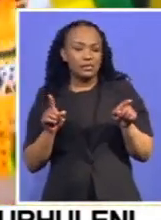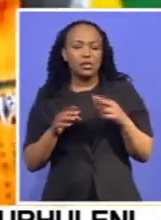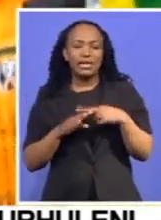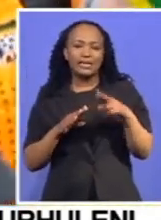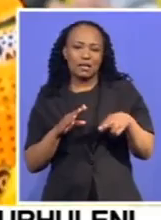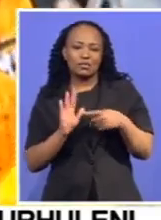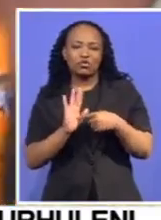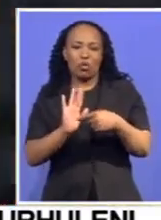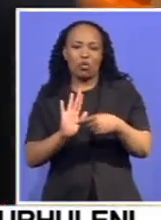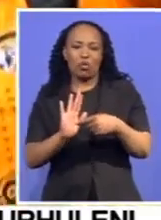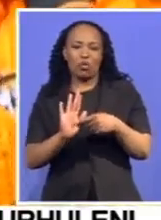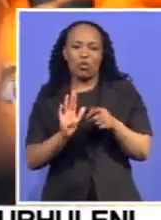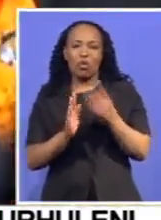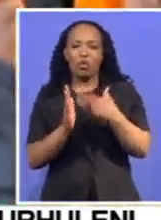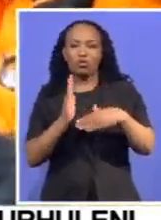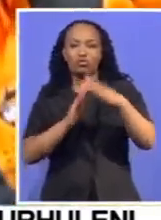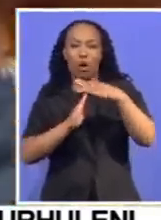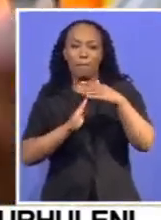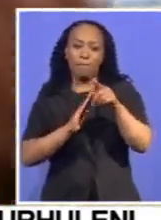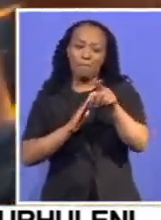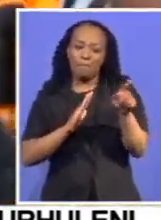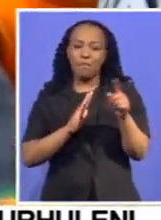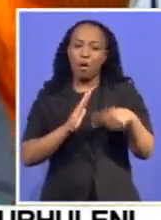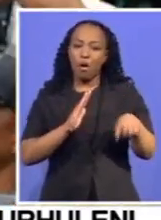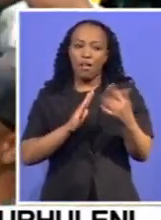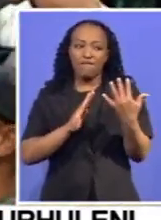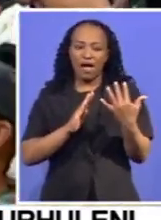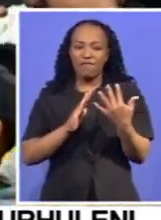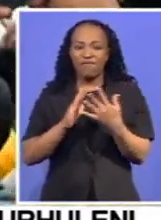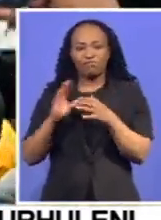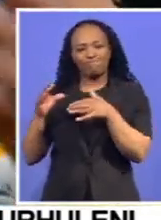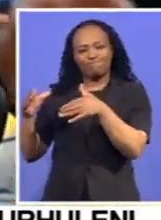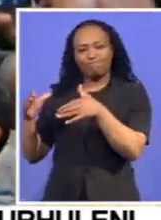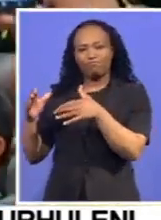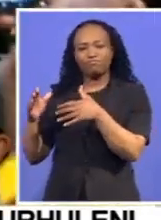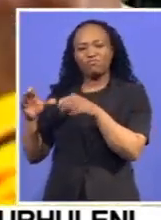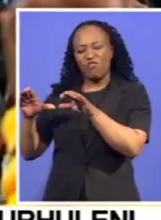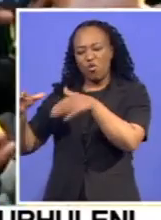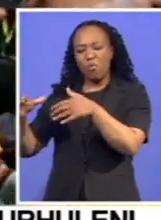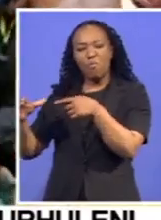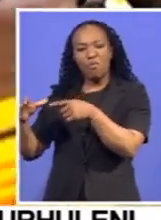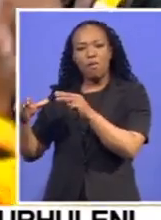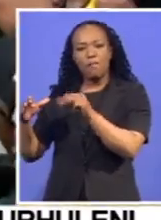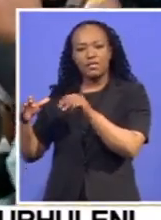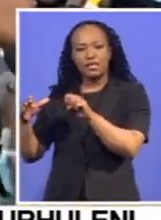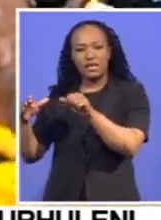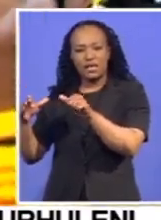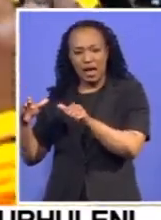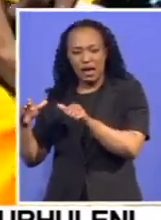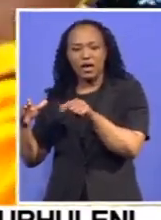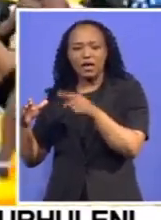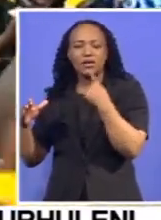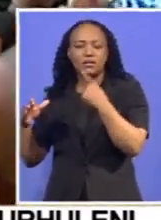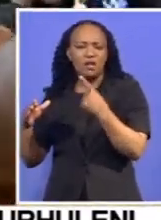five positions all went to candidates aligned to Masina's slate. Speaking after the preliminary results, Masina said there